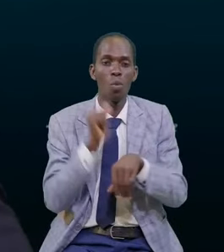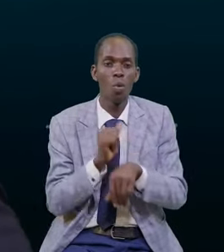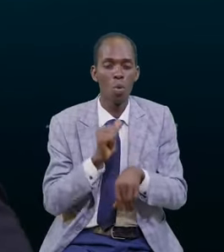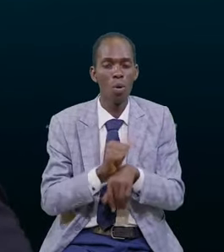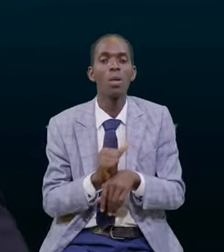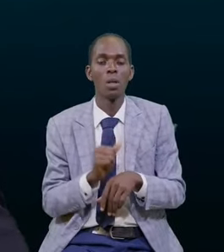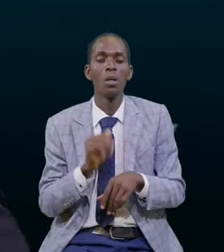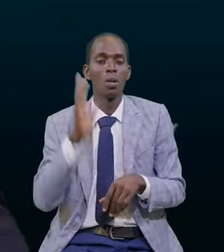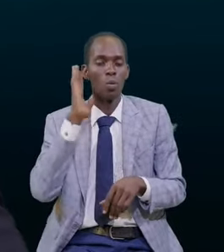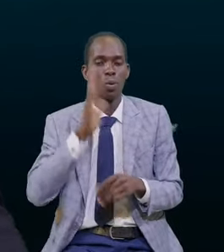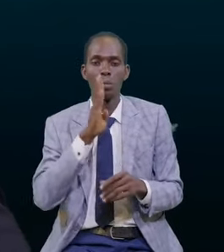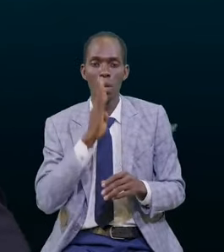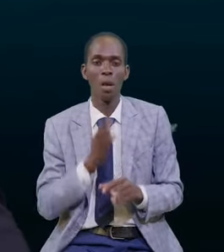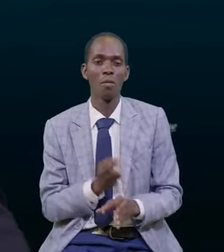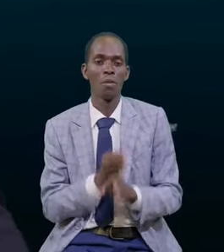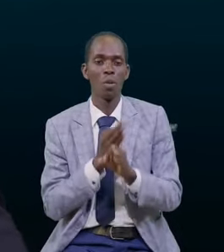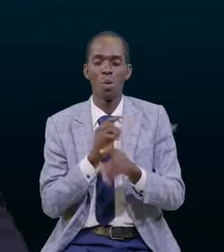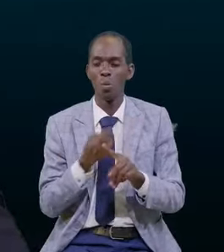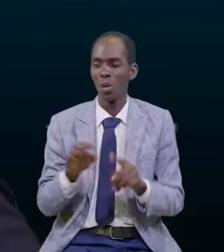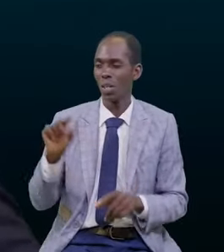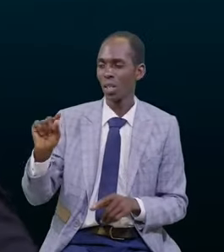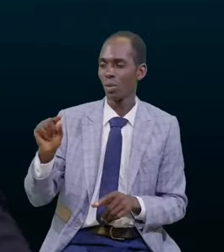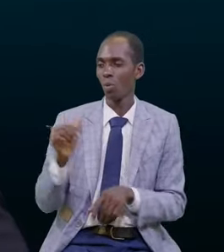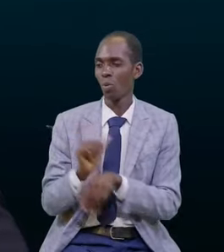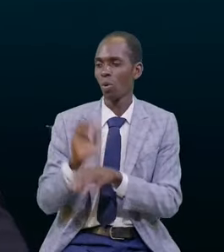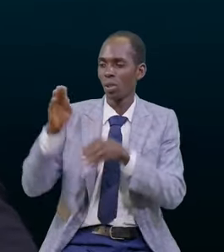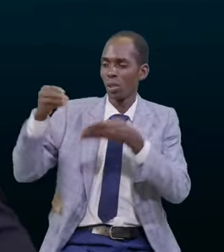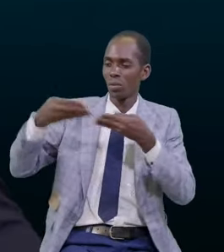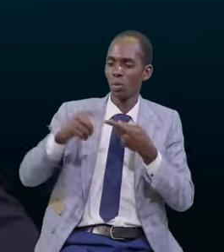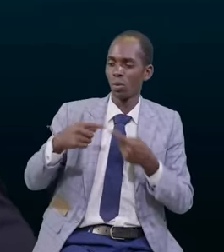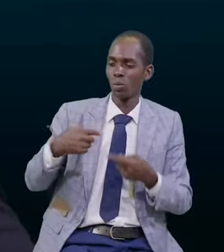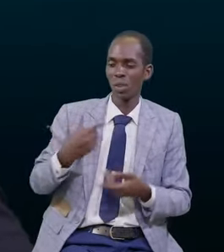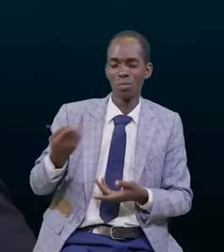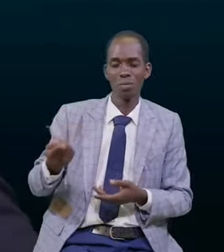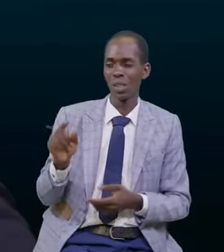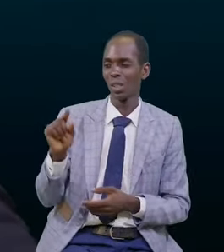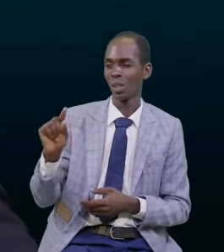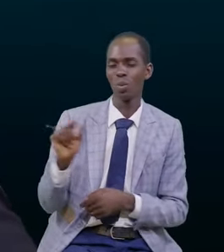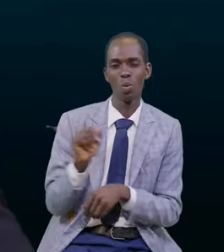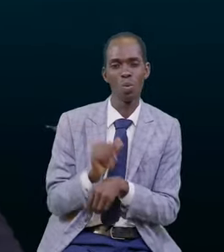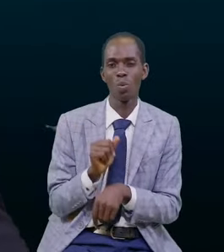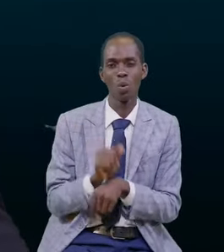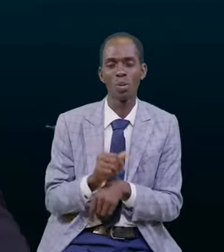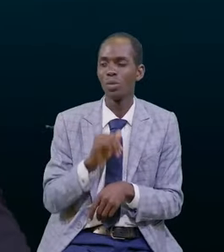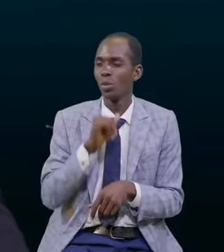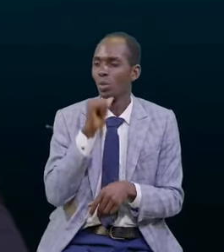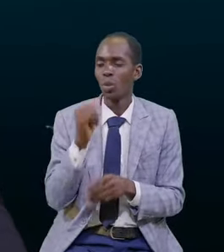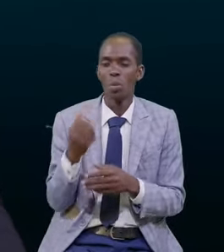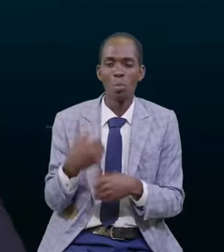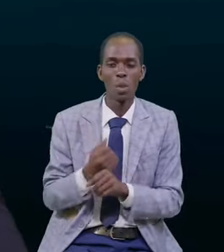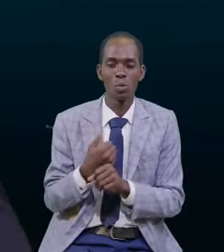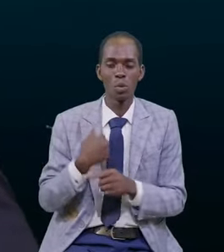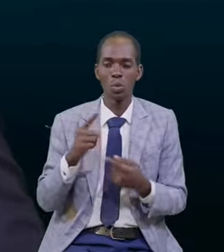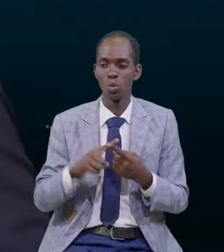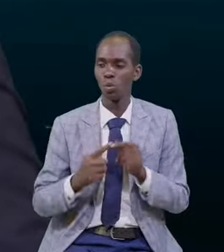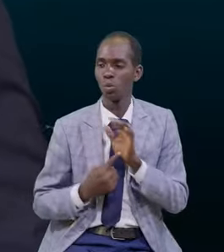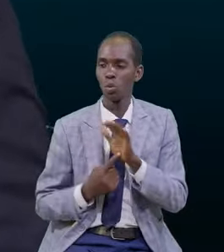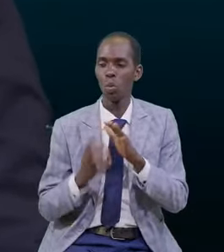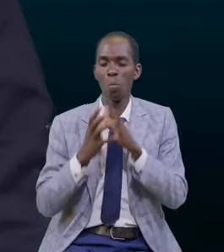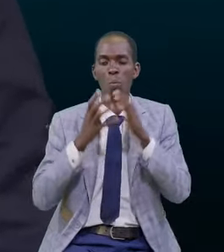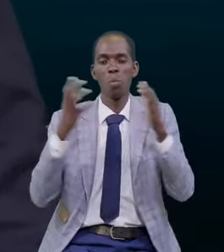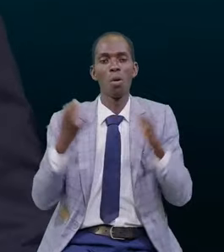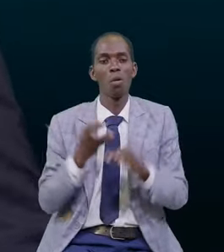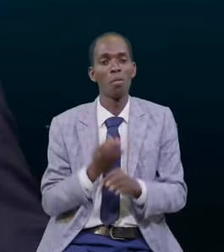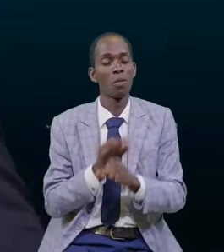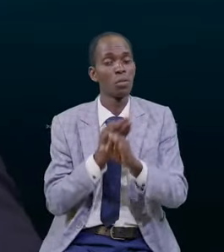one doesn't task me that one is going not going to bring out the gem of faithfulness that is inside me the Bible doesn't agree